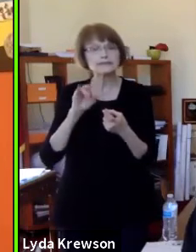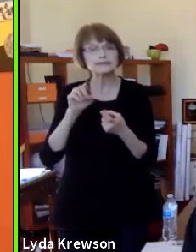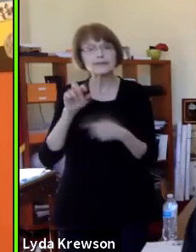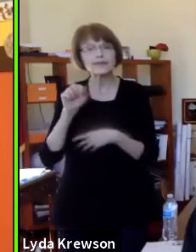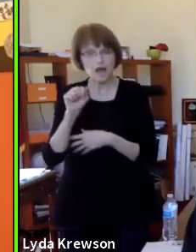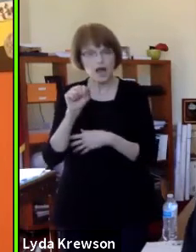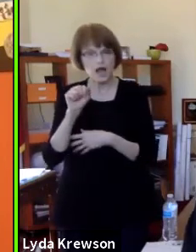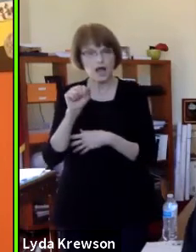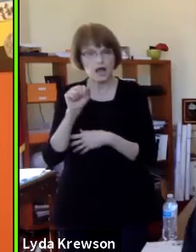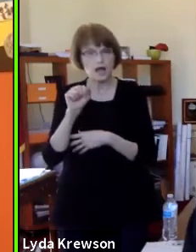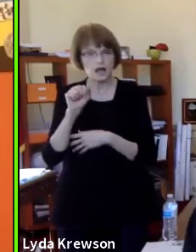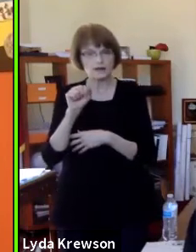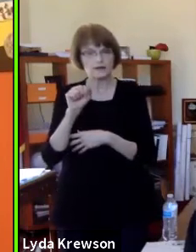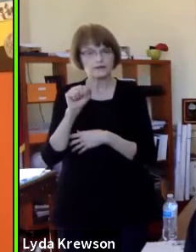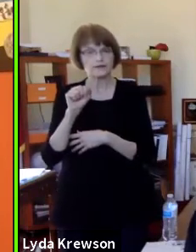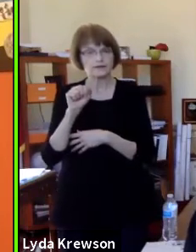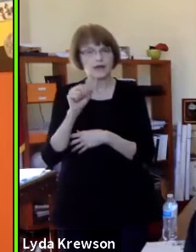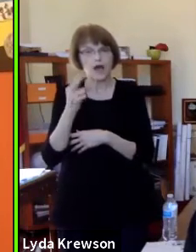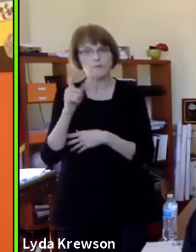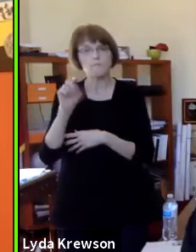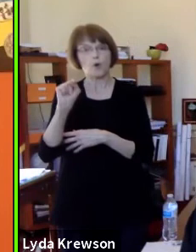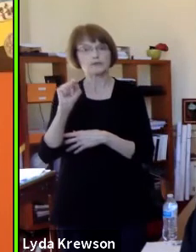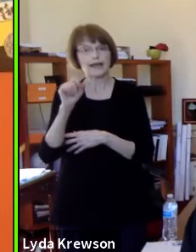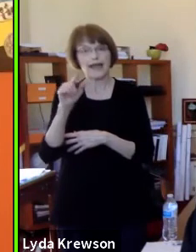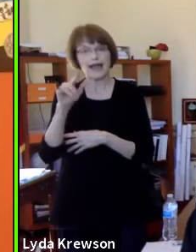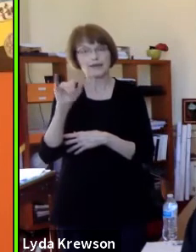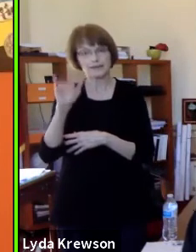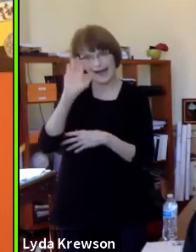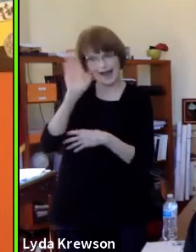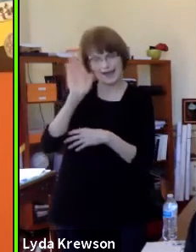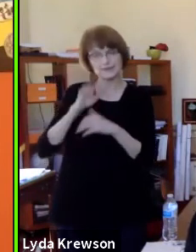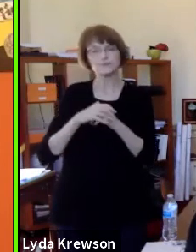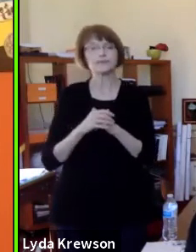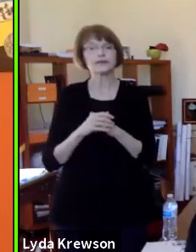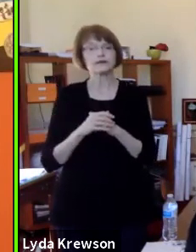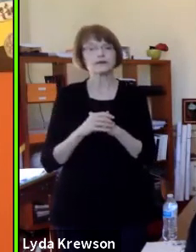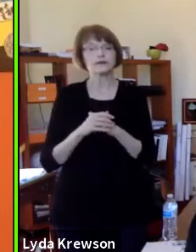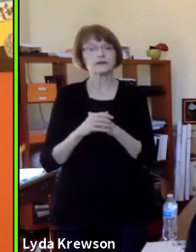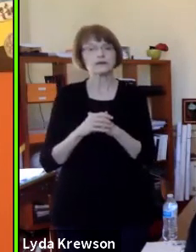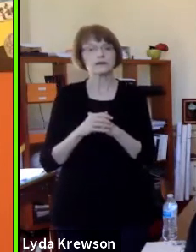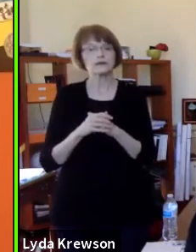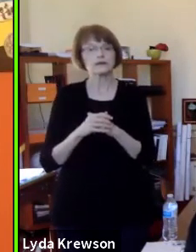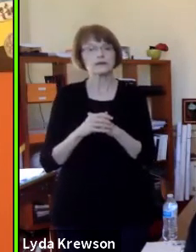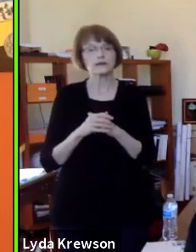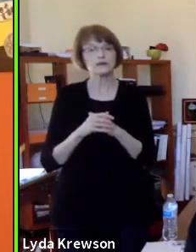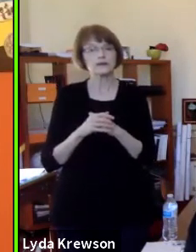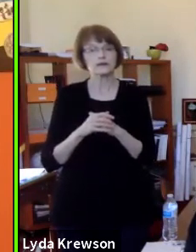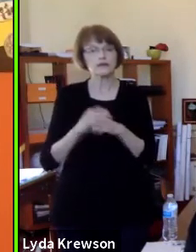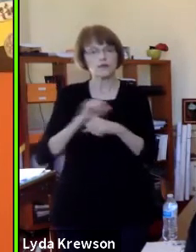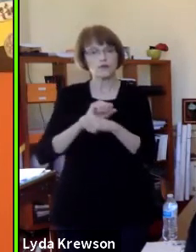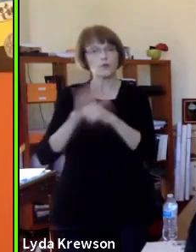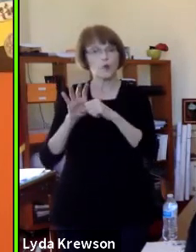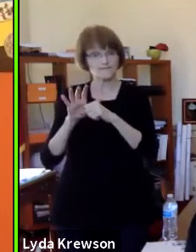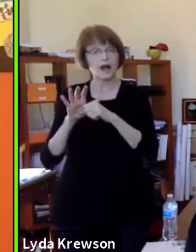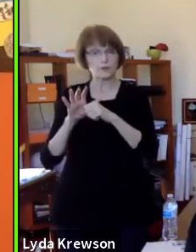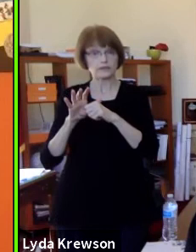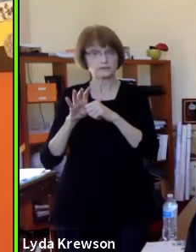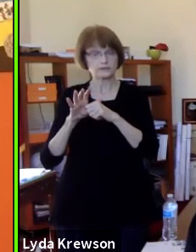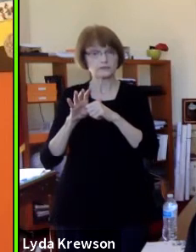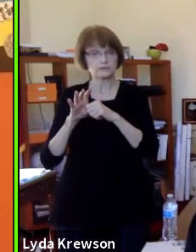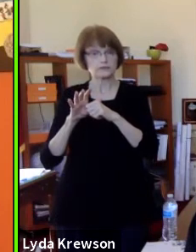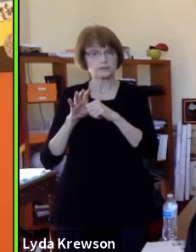Humboldt Academy. If the coronavirus and you guys tell people that we are free